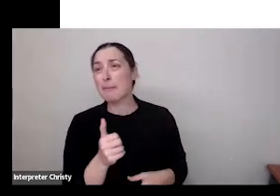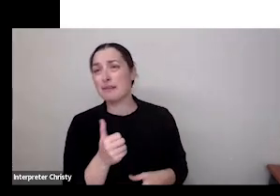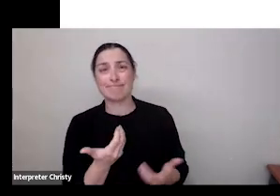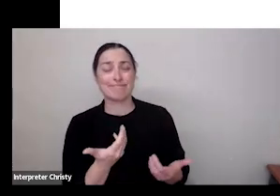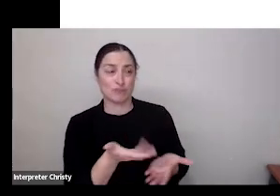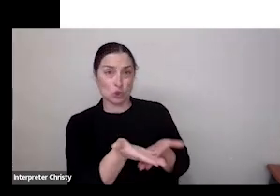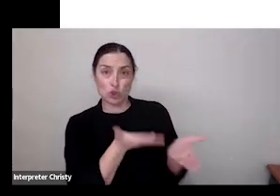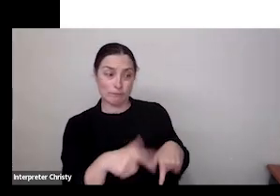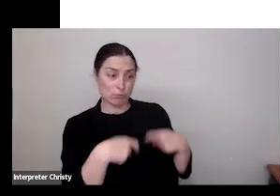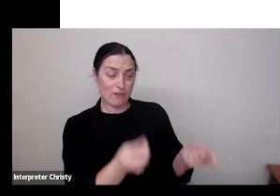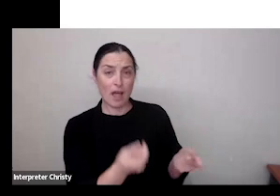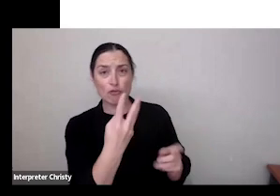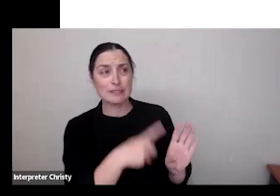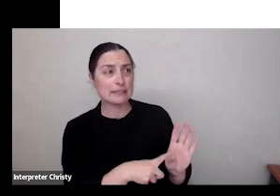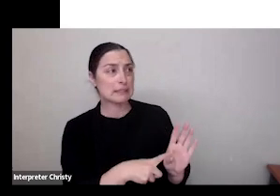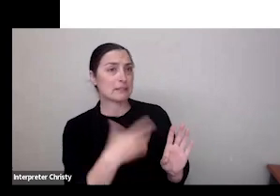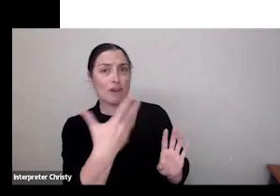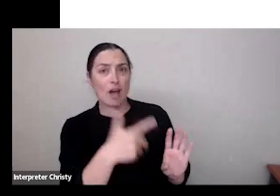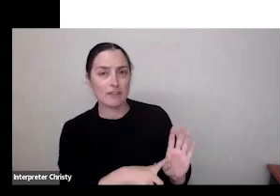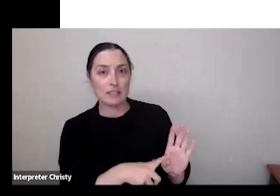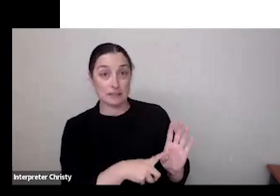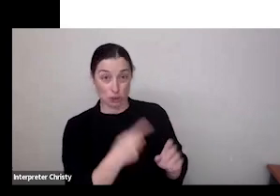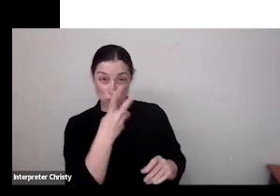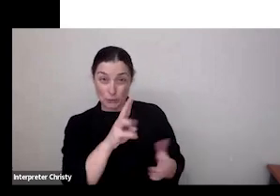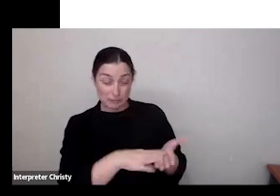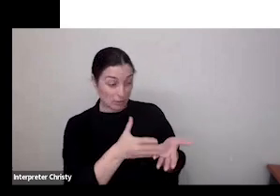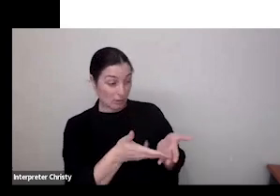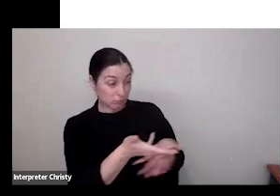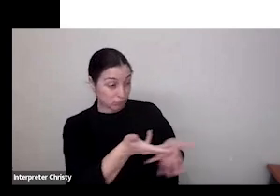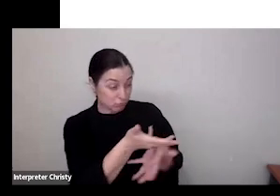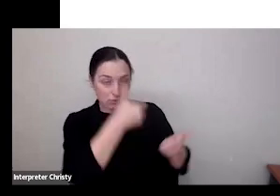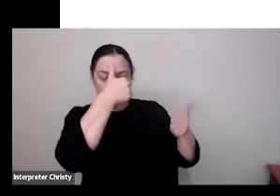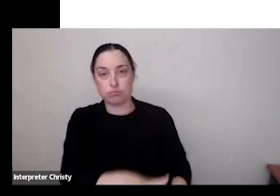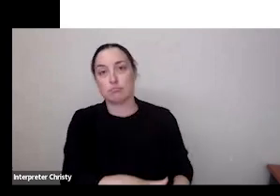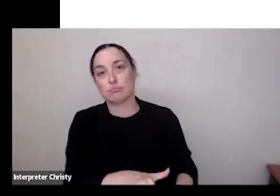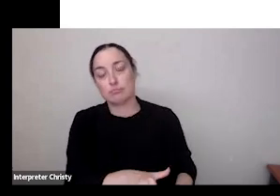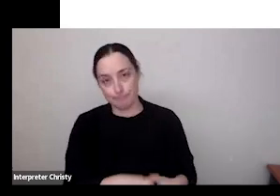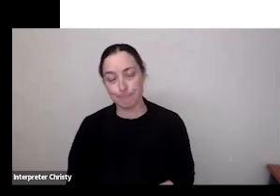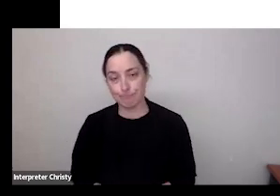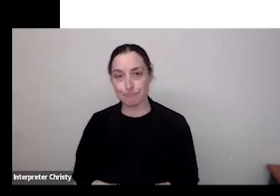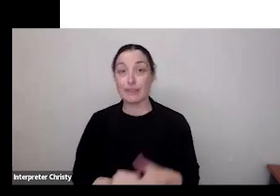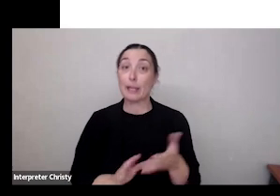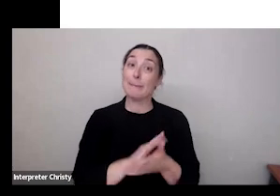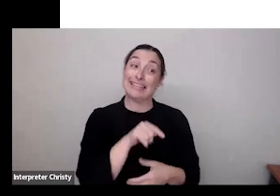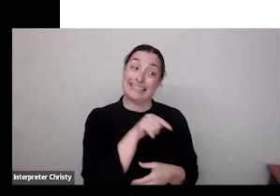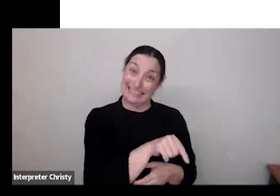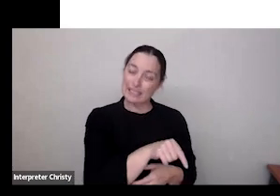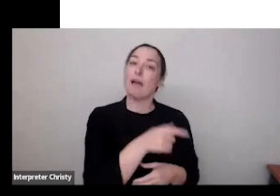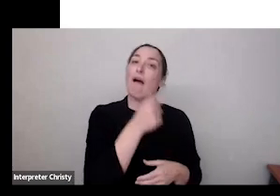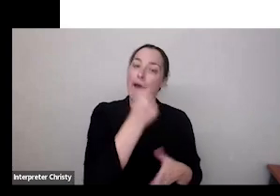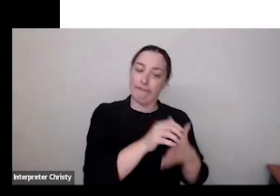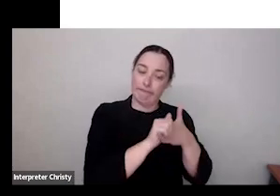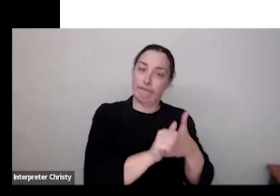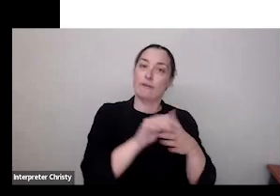or longer of working with people. The individual had the agency, the choice, and control to drive that